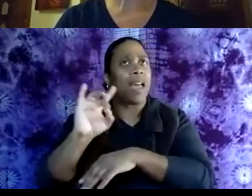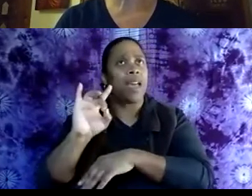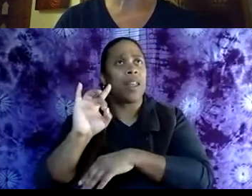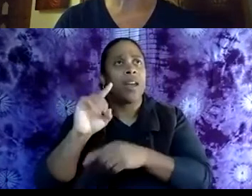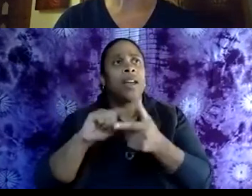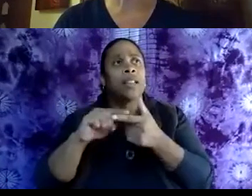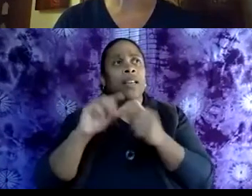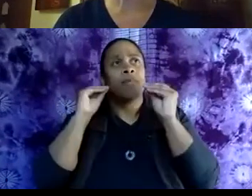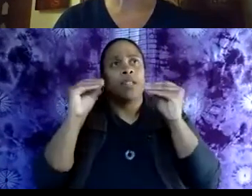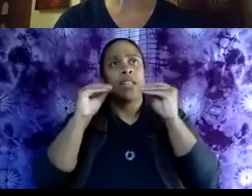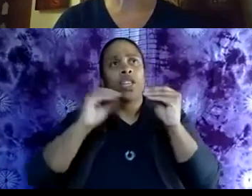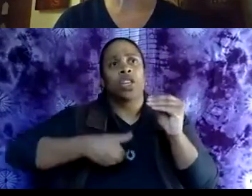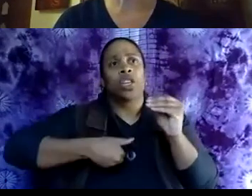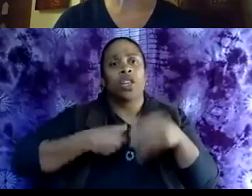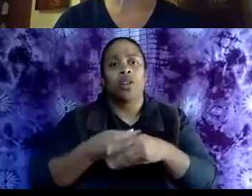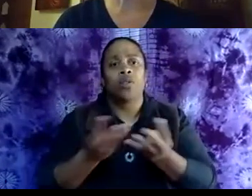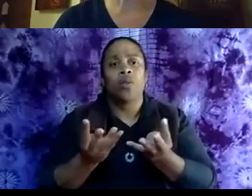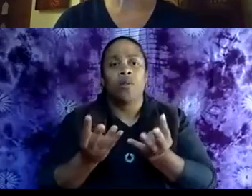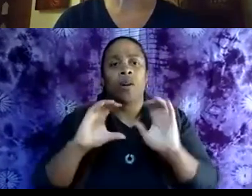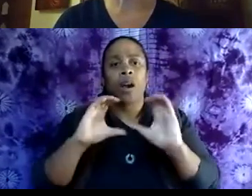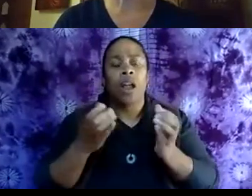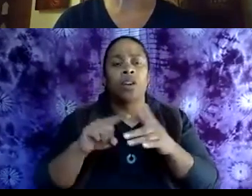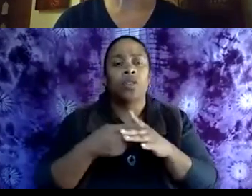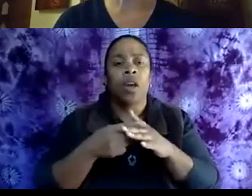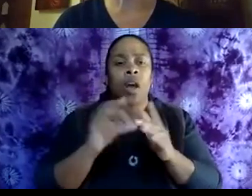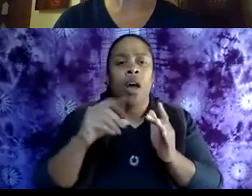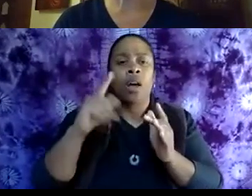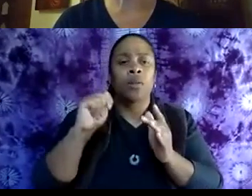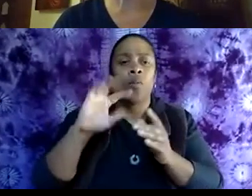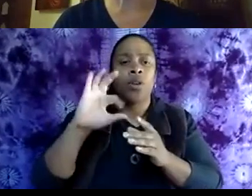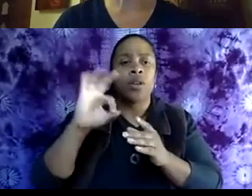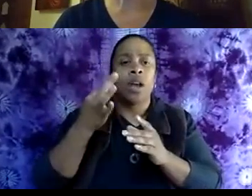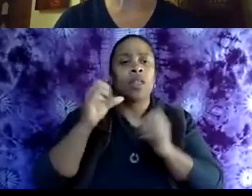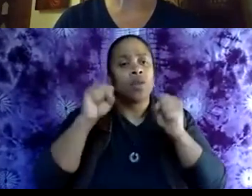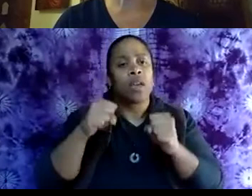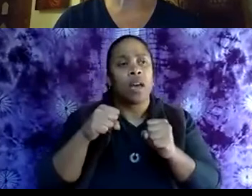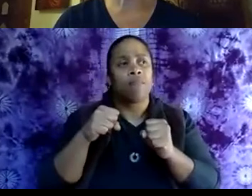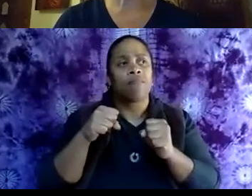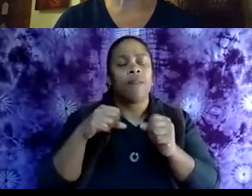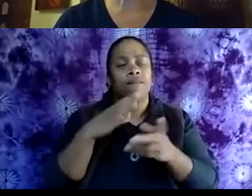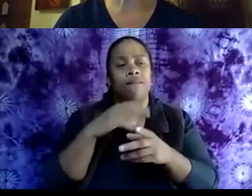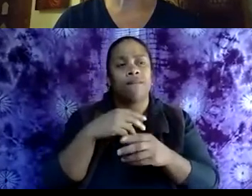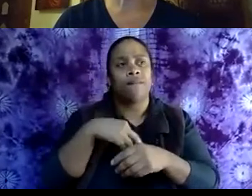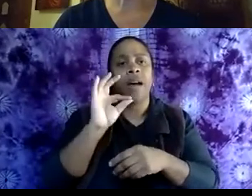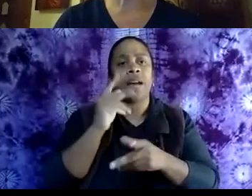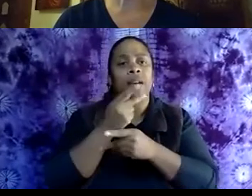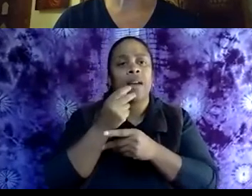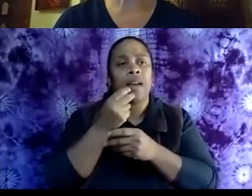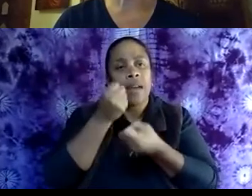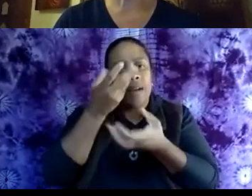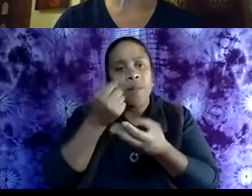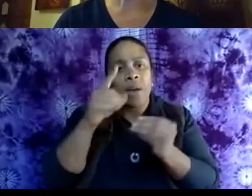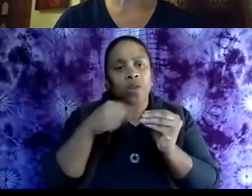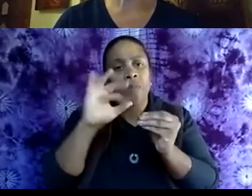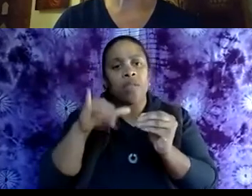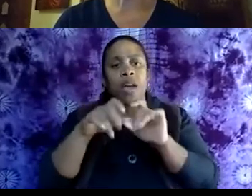teaching an intuitive tarot class starting October 9th. And you can find out about this by typing into